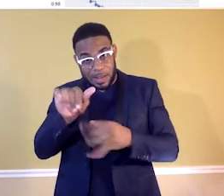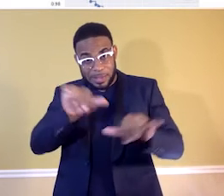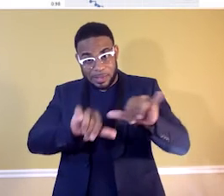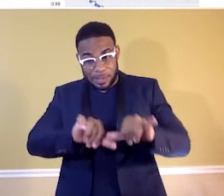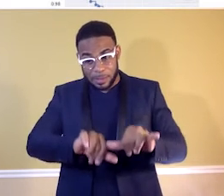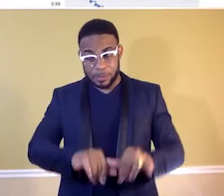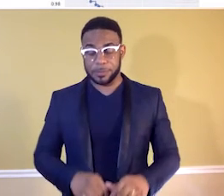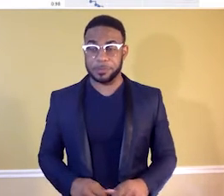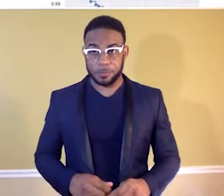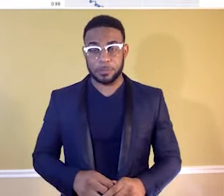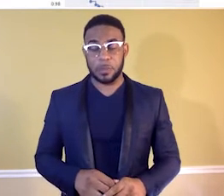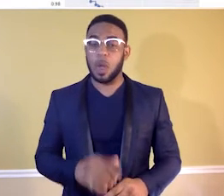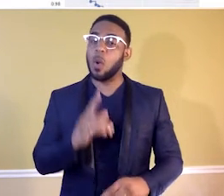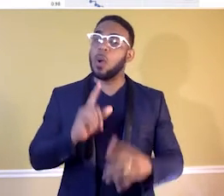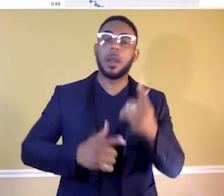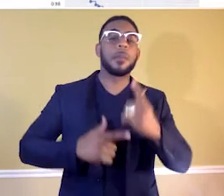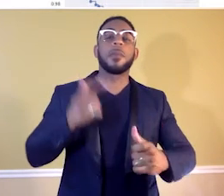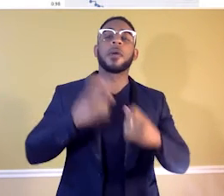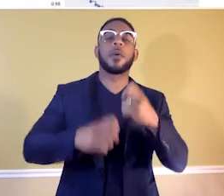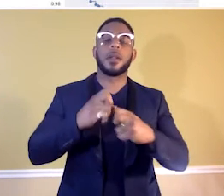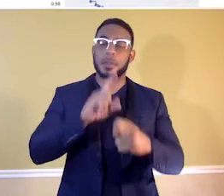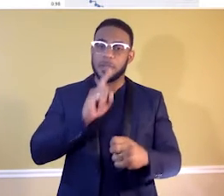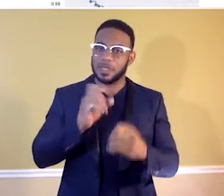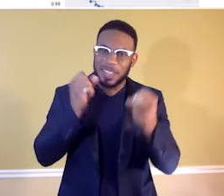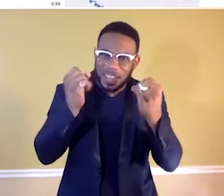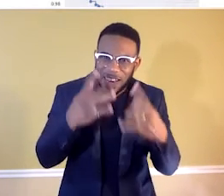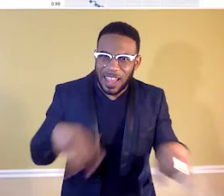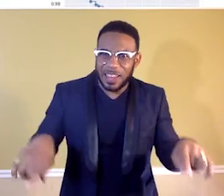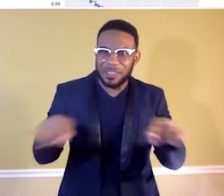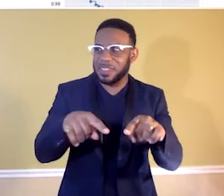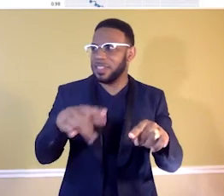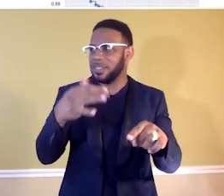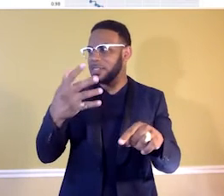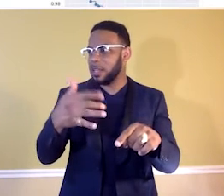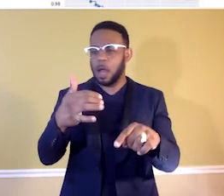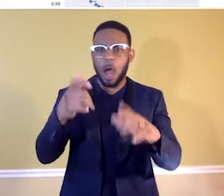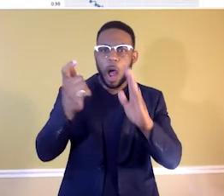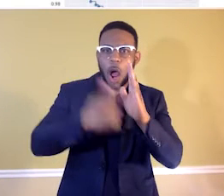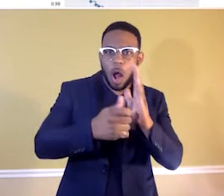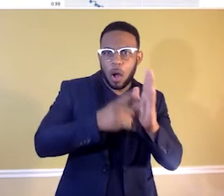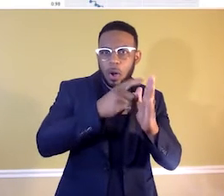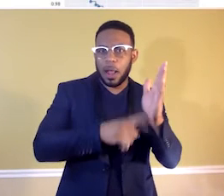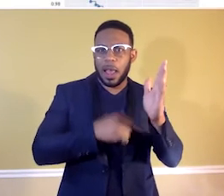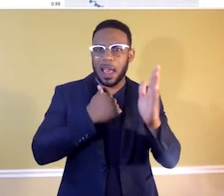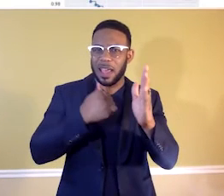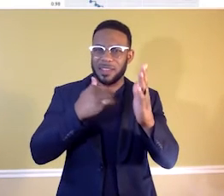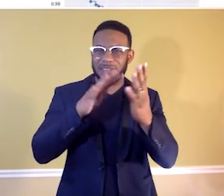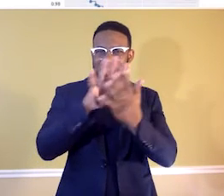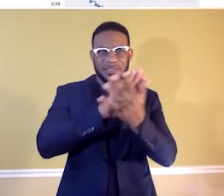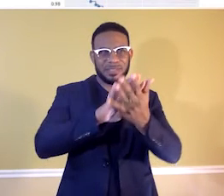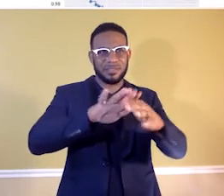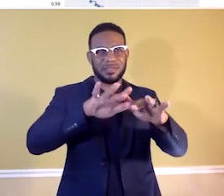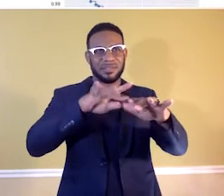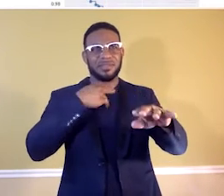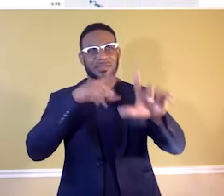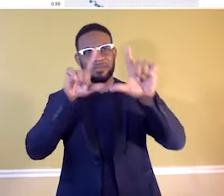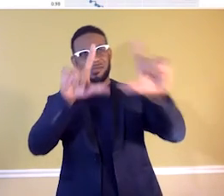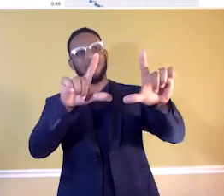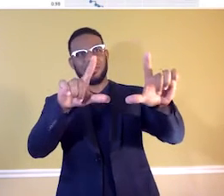science, one of the big problems is a lot of these articles have static images of